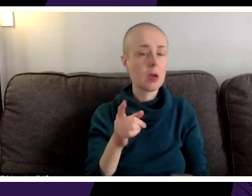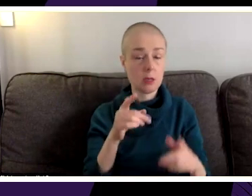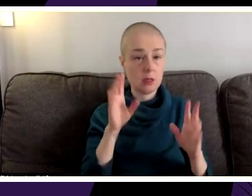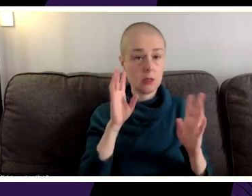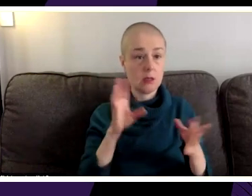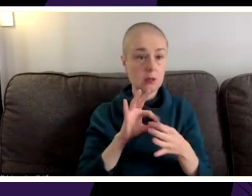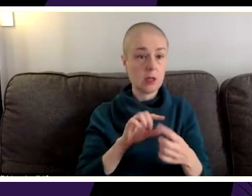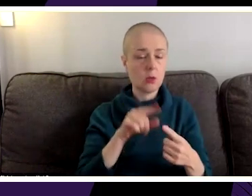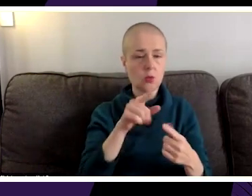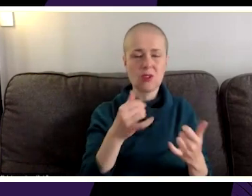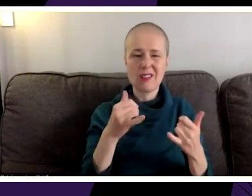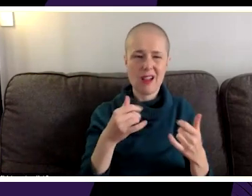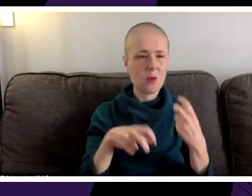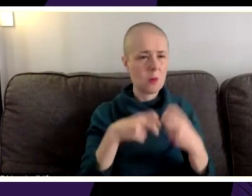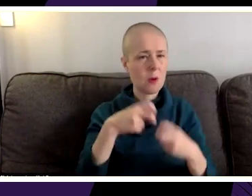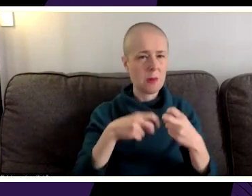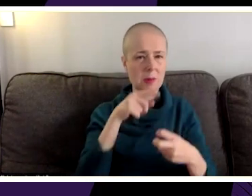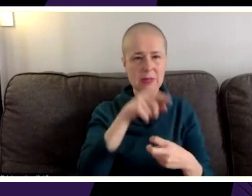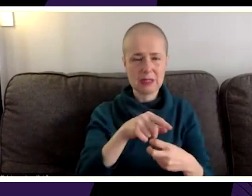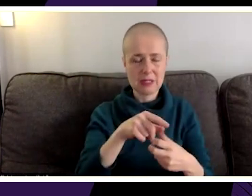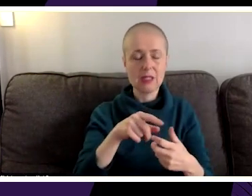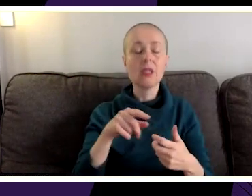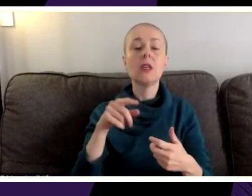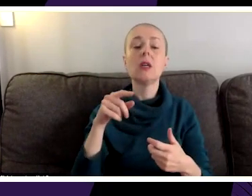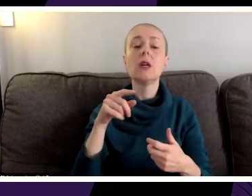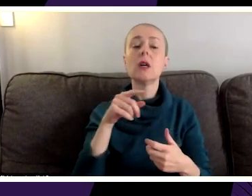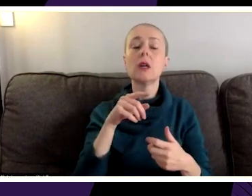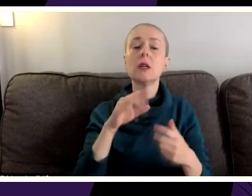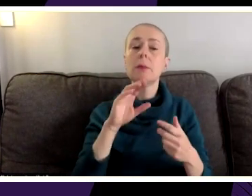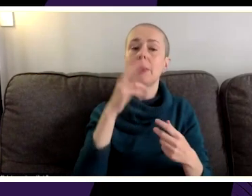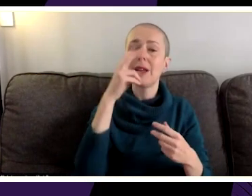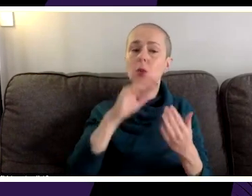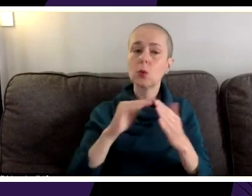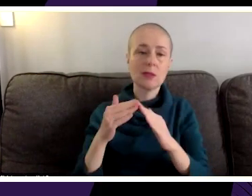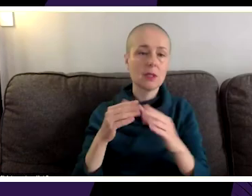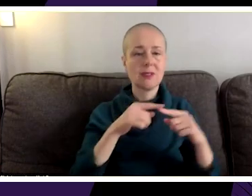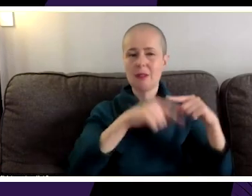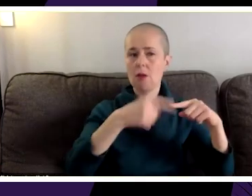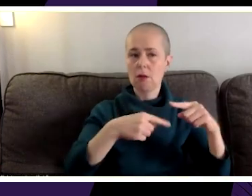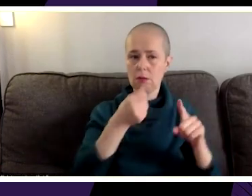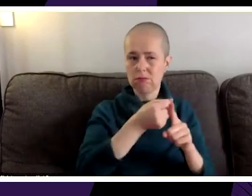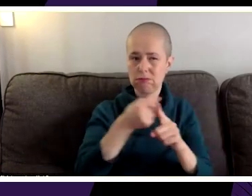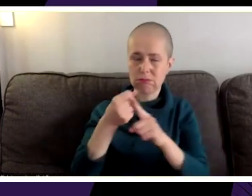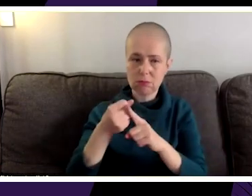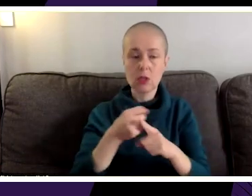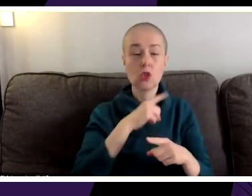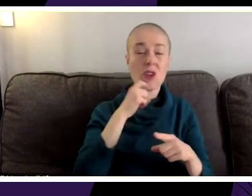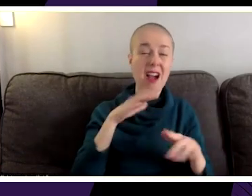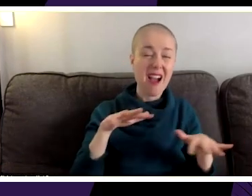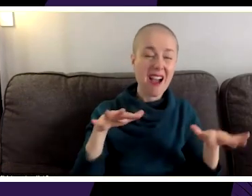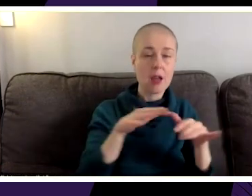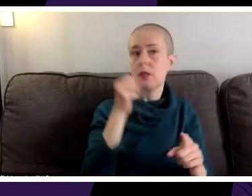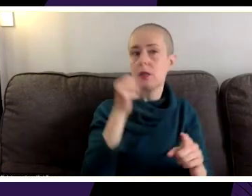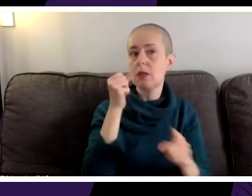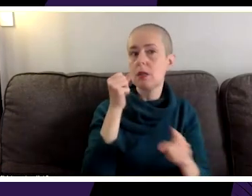Mexico City, which can be described as a cycle of droughts and floods. Originally built on a lake, Mexico City has now lost